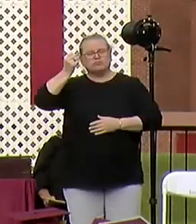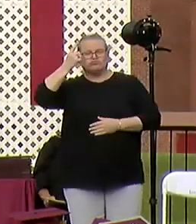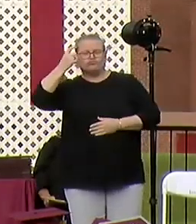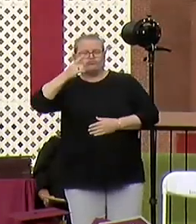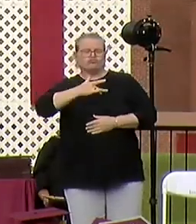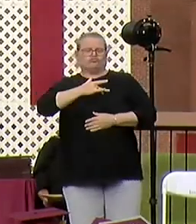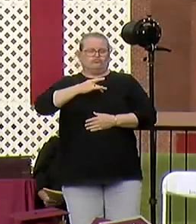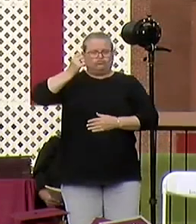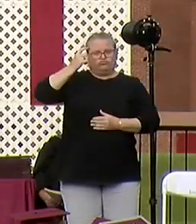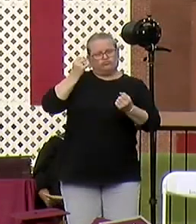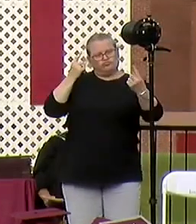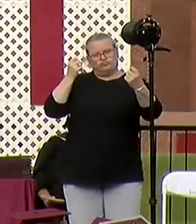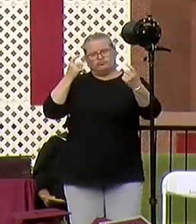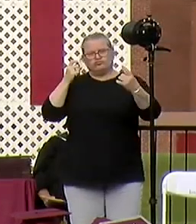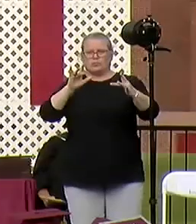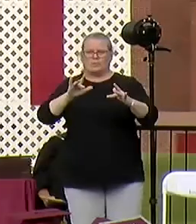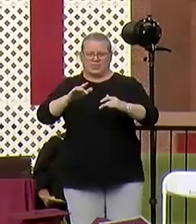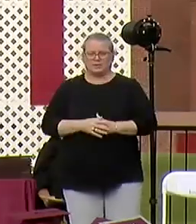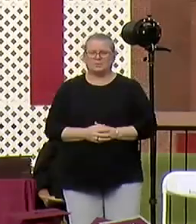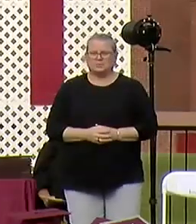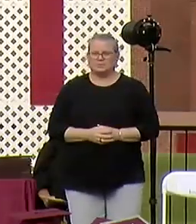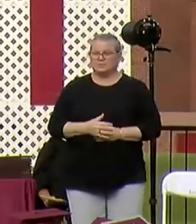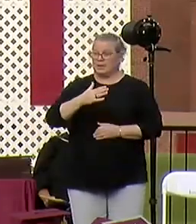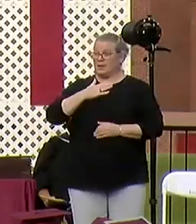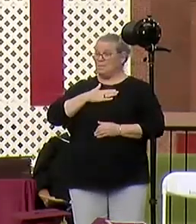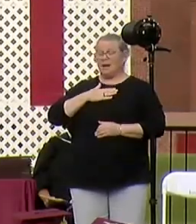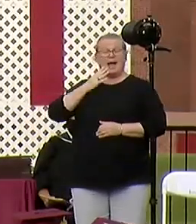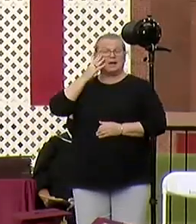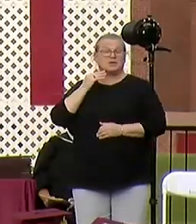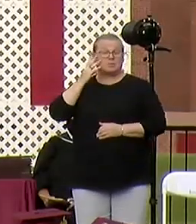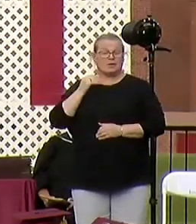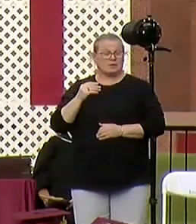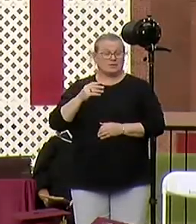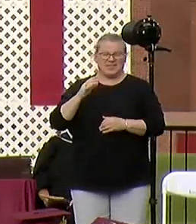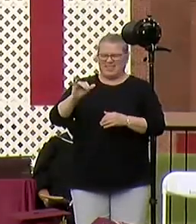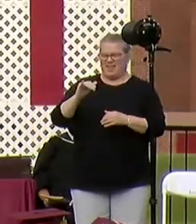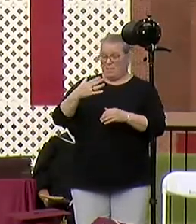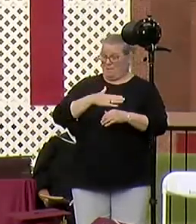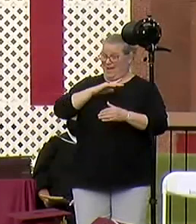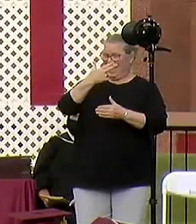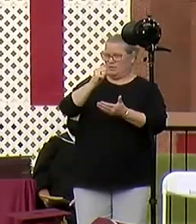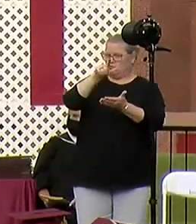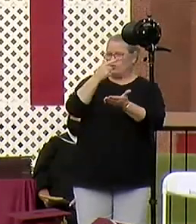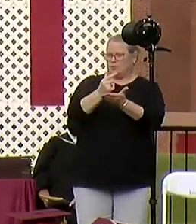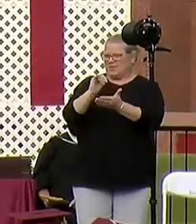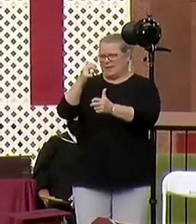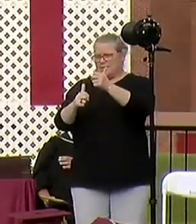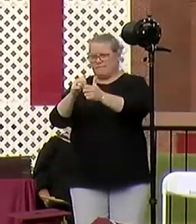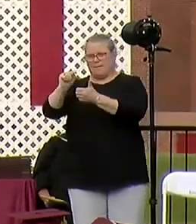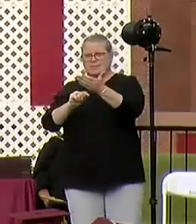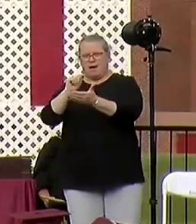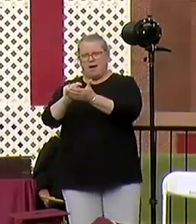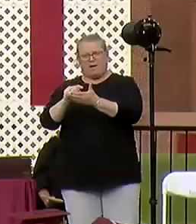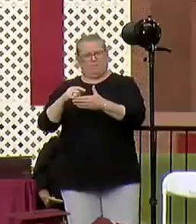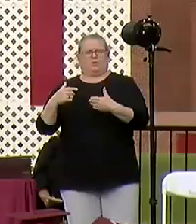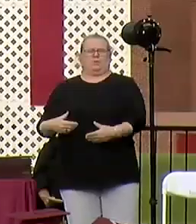own journey has taken me many places since that difficult time after high school. I got to know a young man